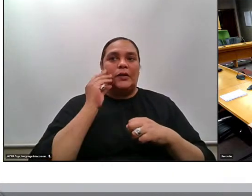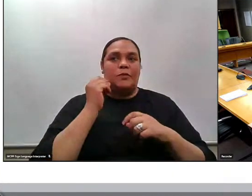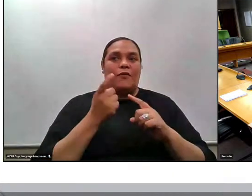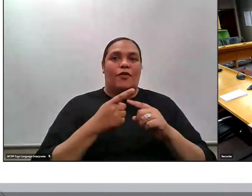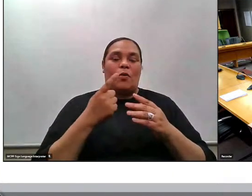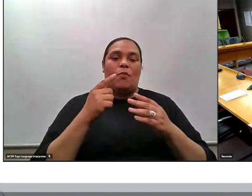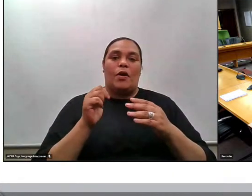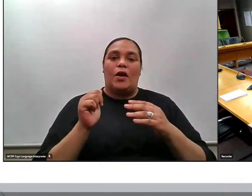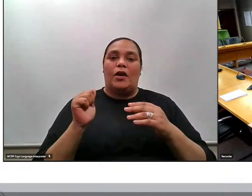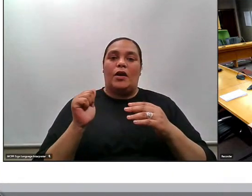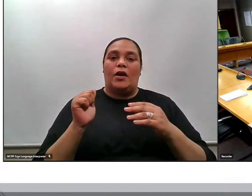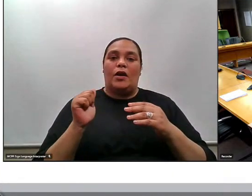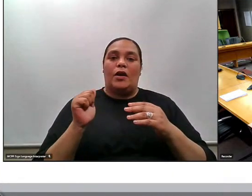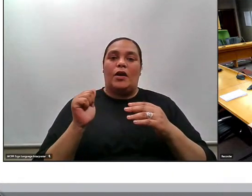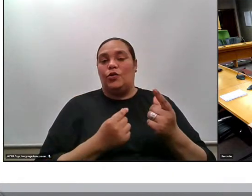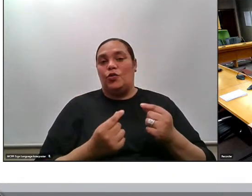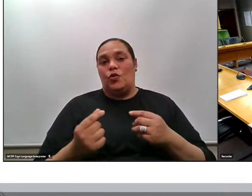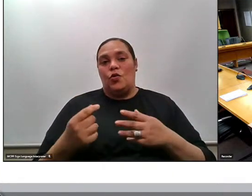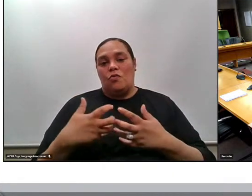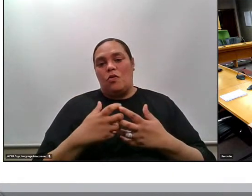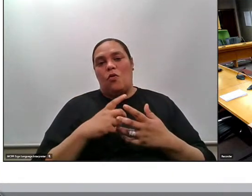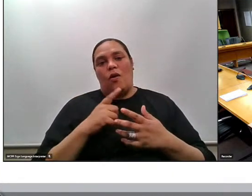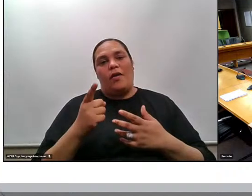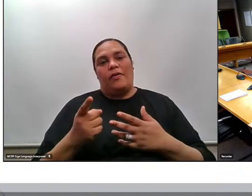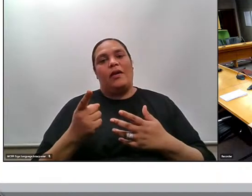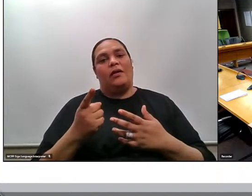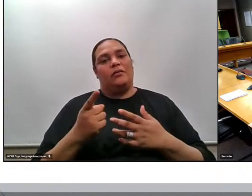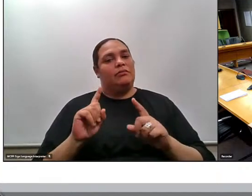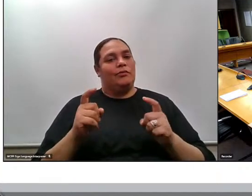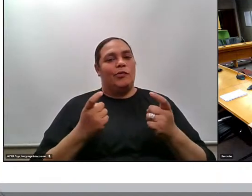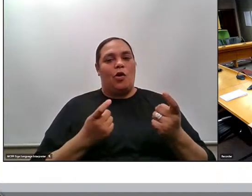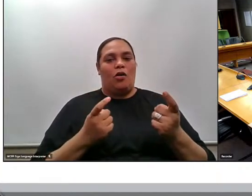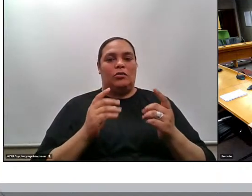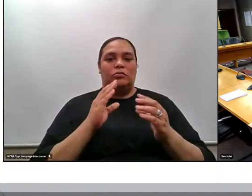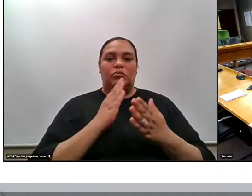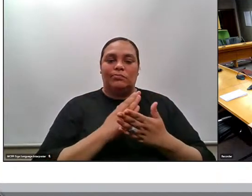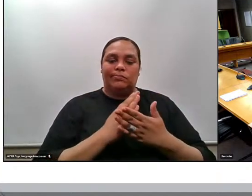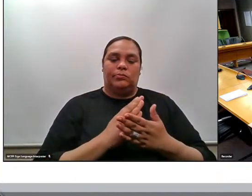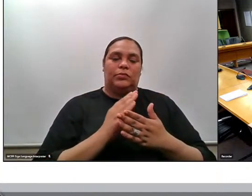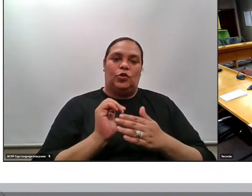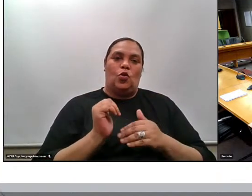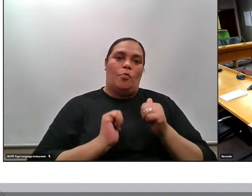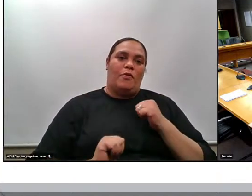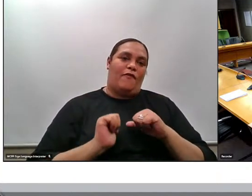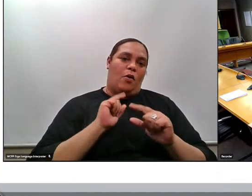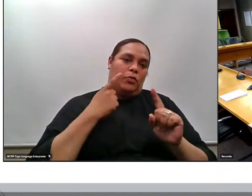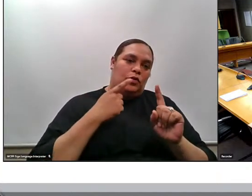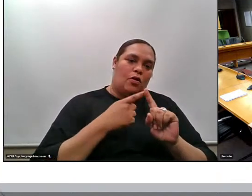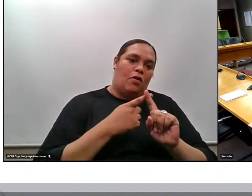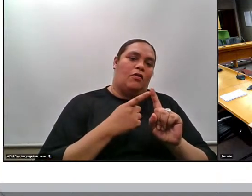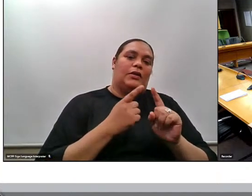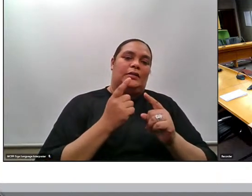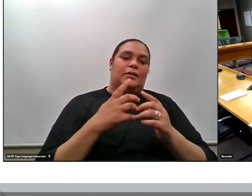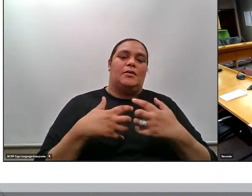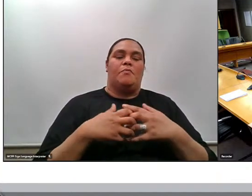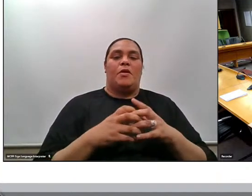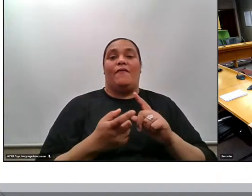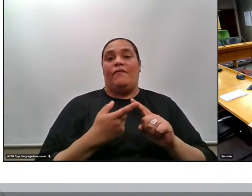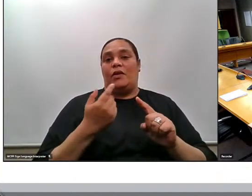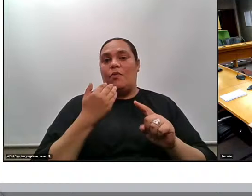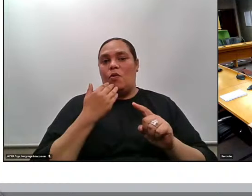Auditor General had to do with the fact that they were unable to verify some of the performance targets set